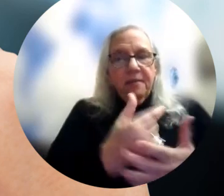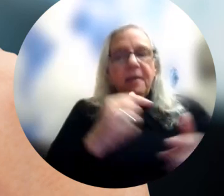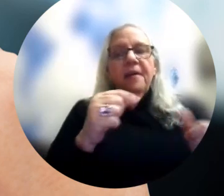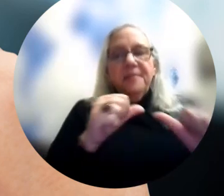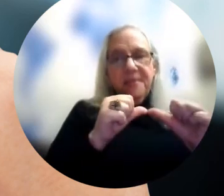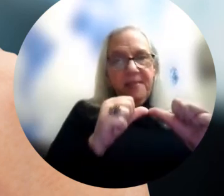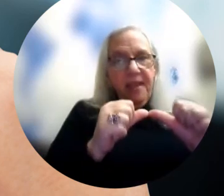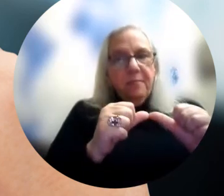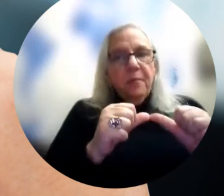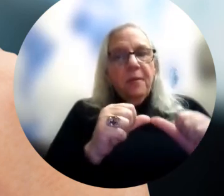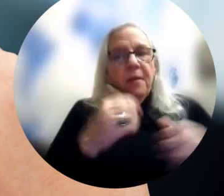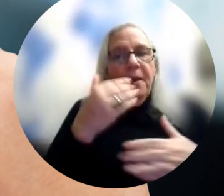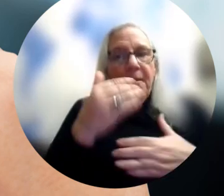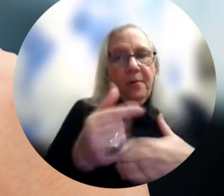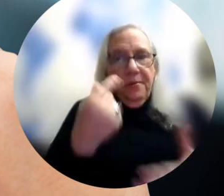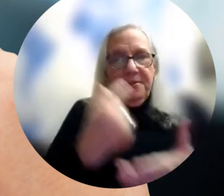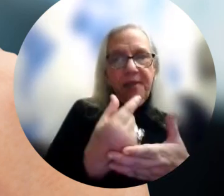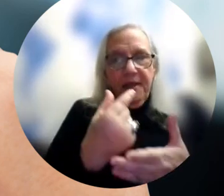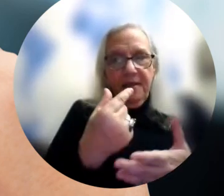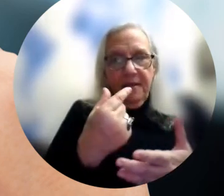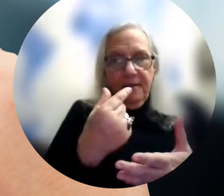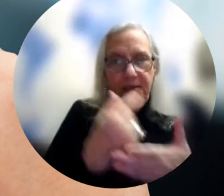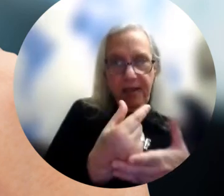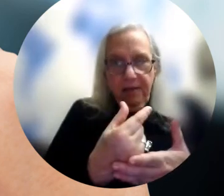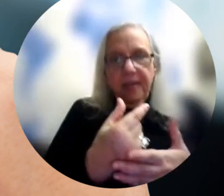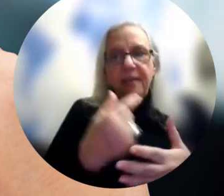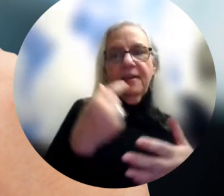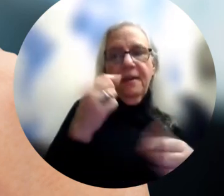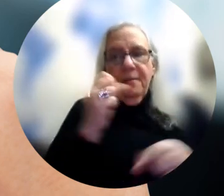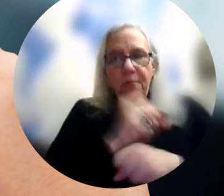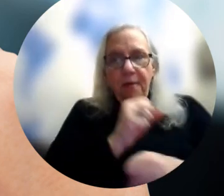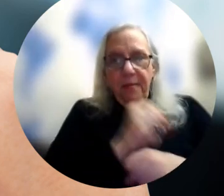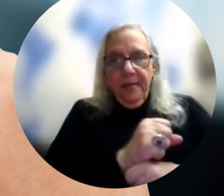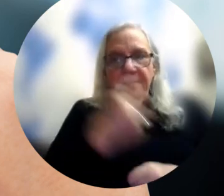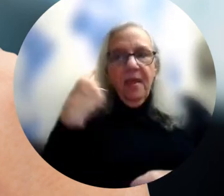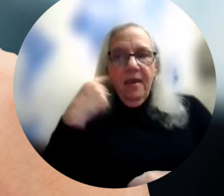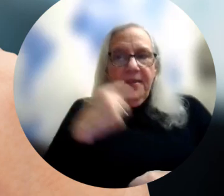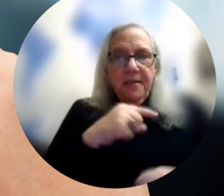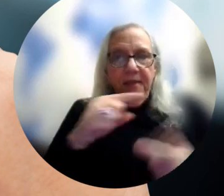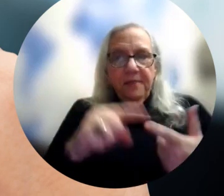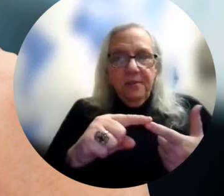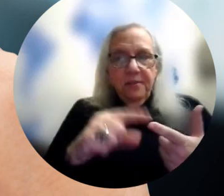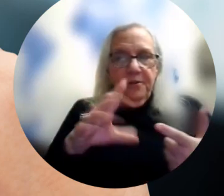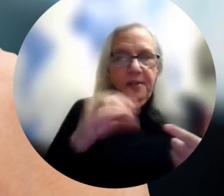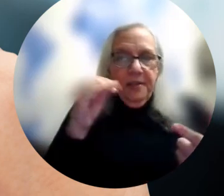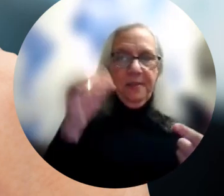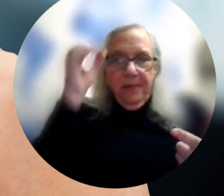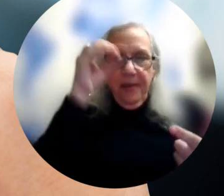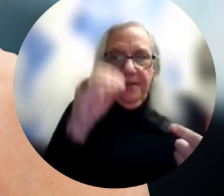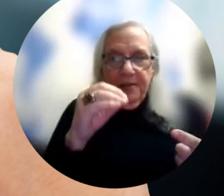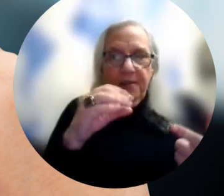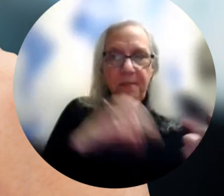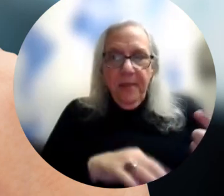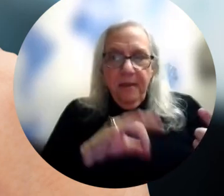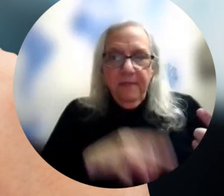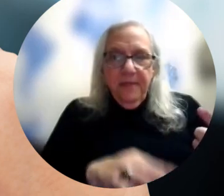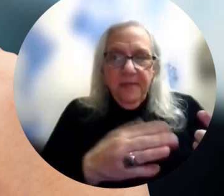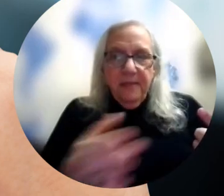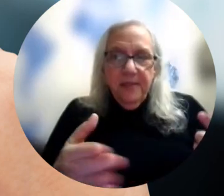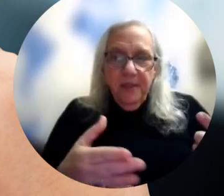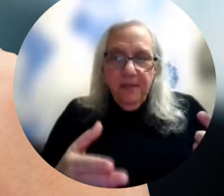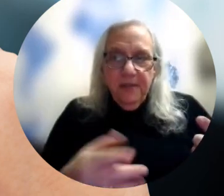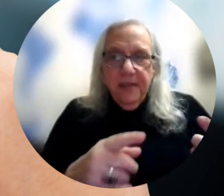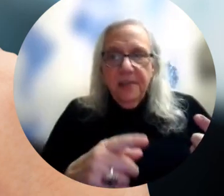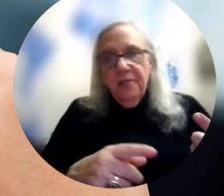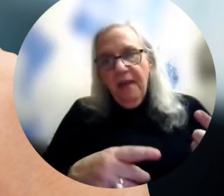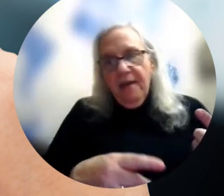sustainable post-secondary employment the deaf students' opinions on the benefits